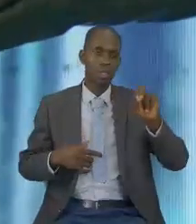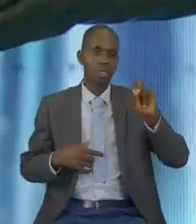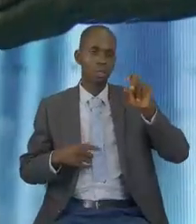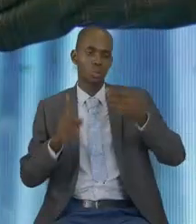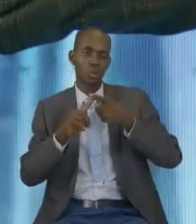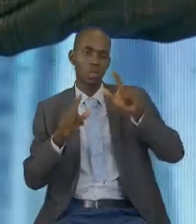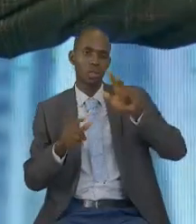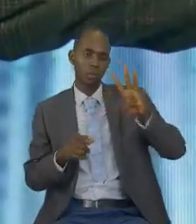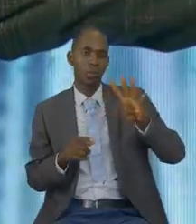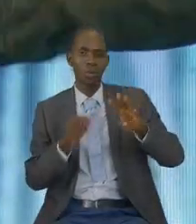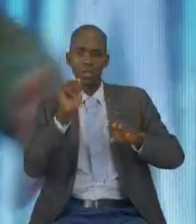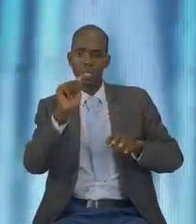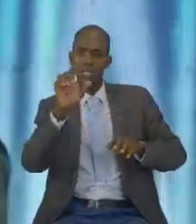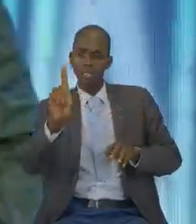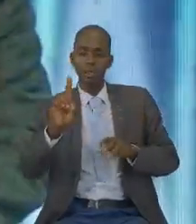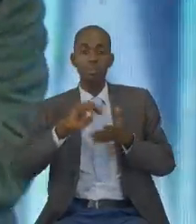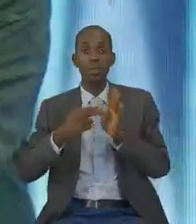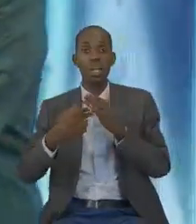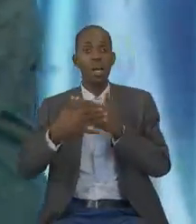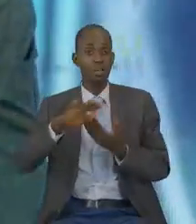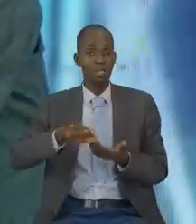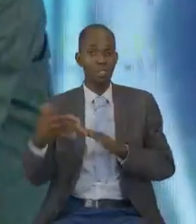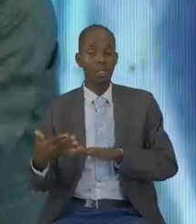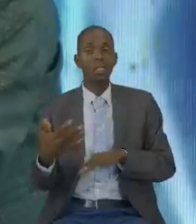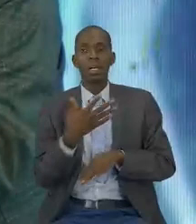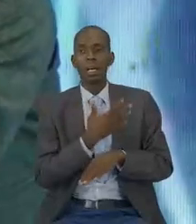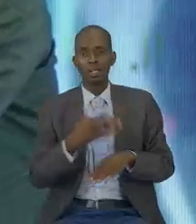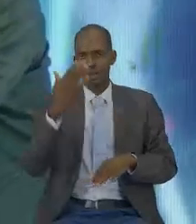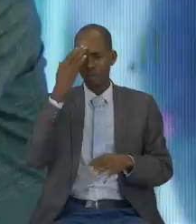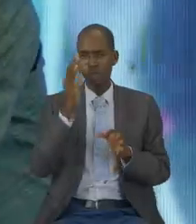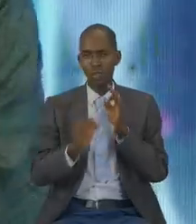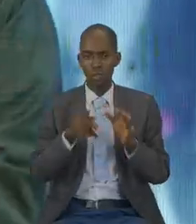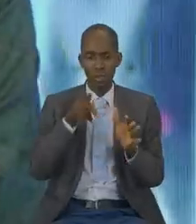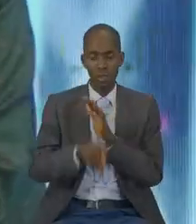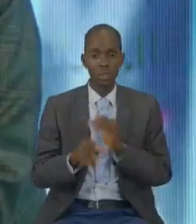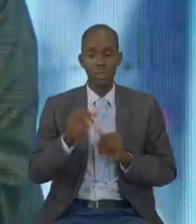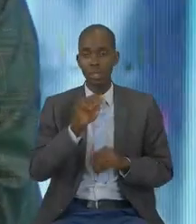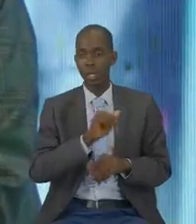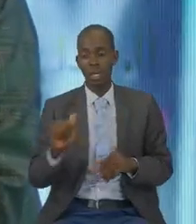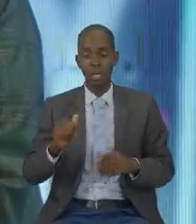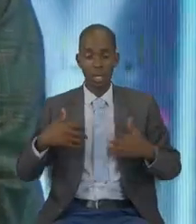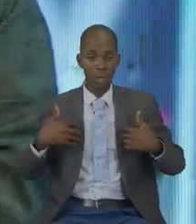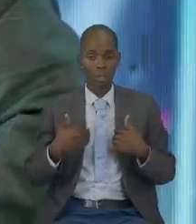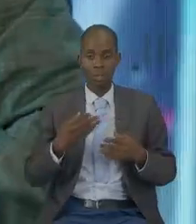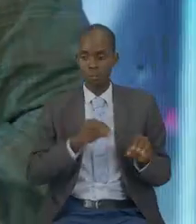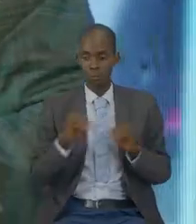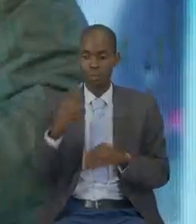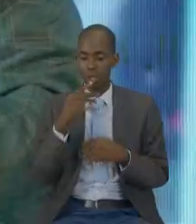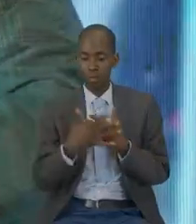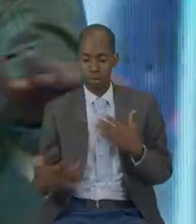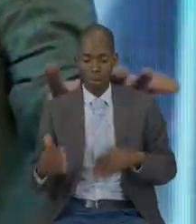60 years have passed. And you know, if you kill an animal and you put the blood on the ground,